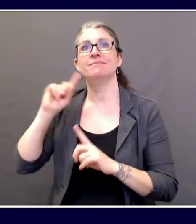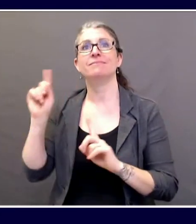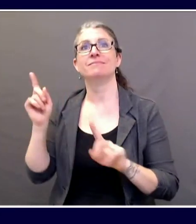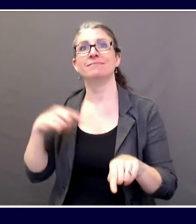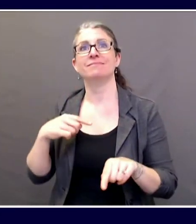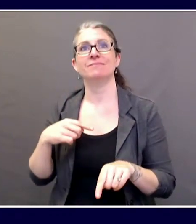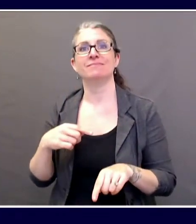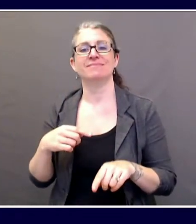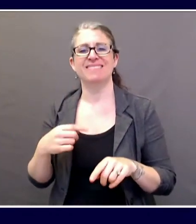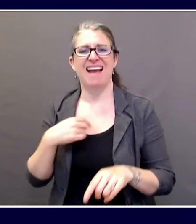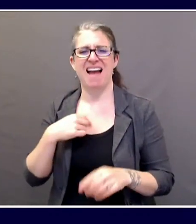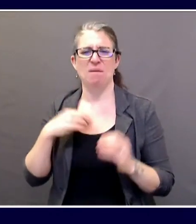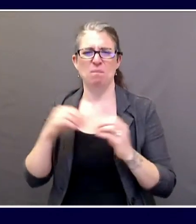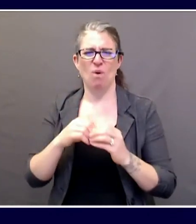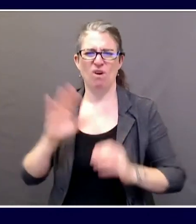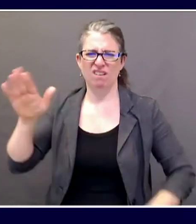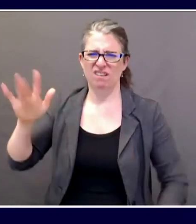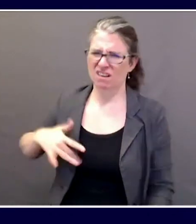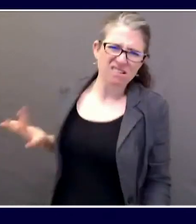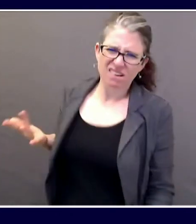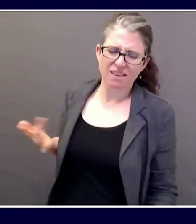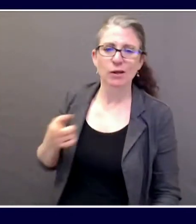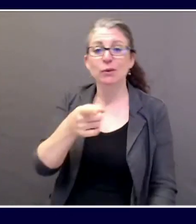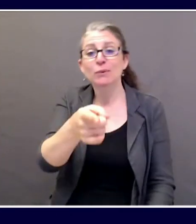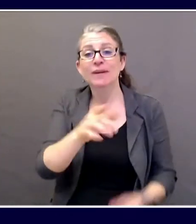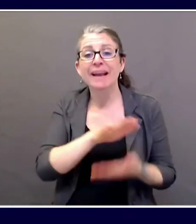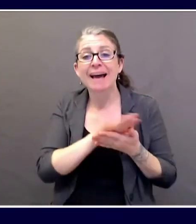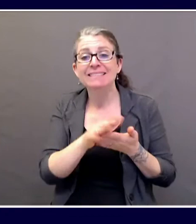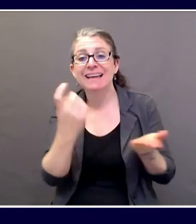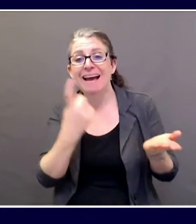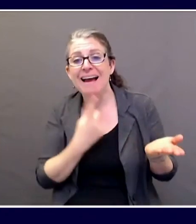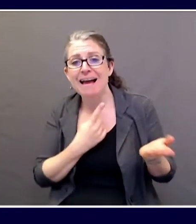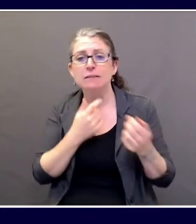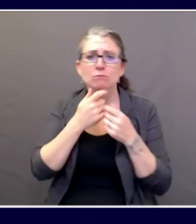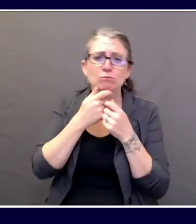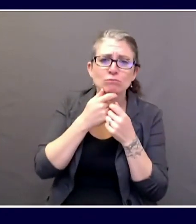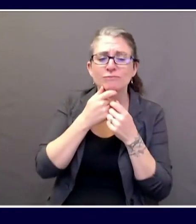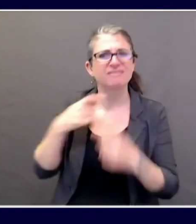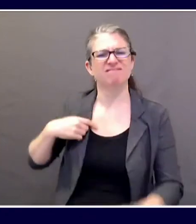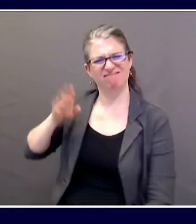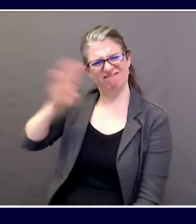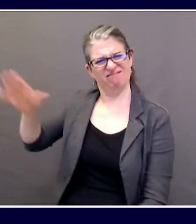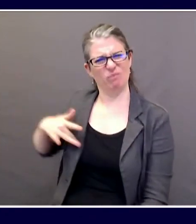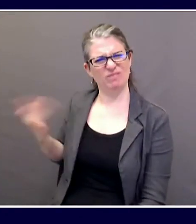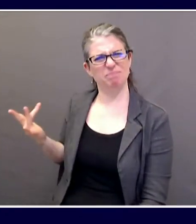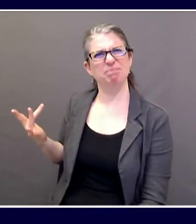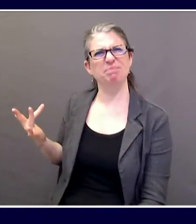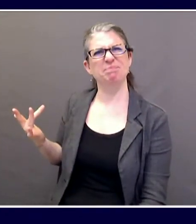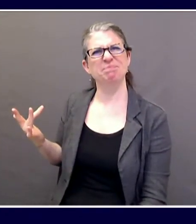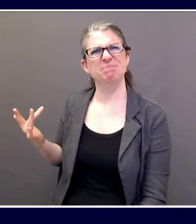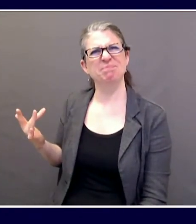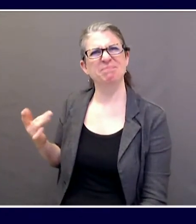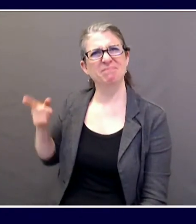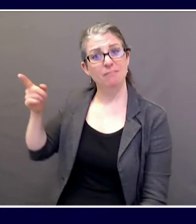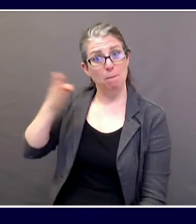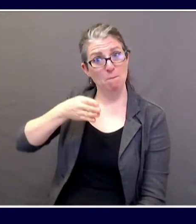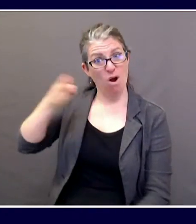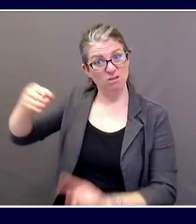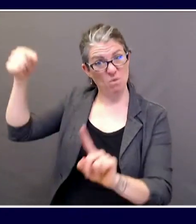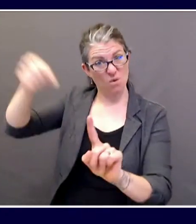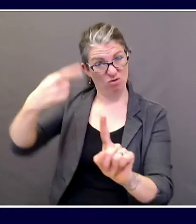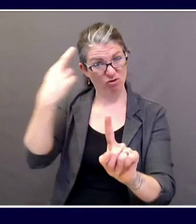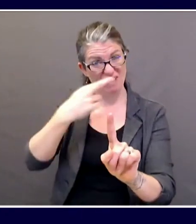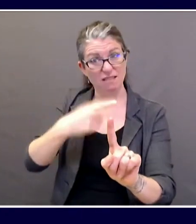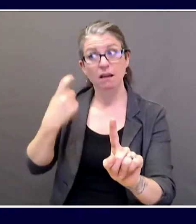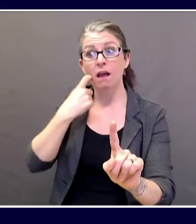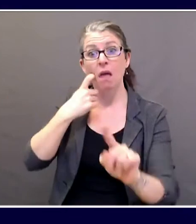is was the news that we learned about around about a week ago involving the production plant in Baltimore related to